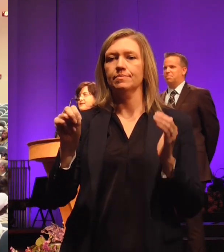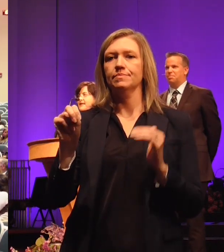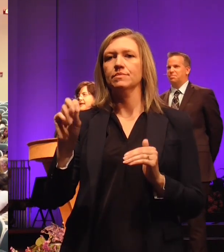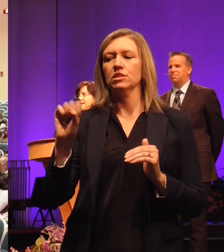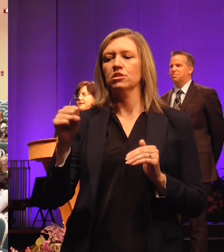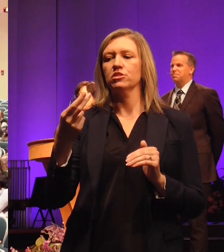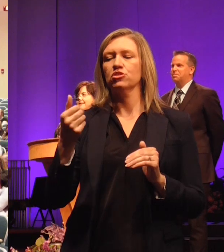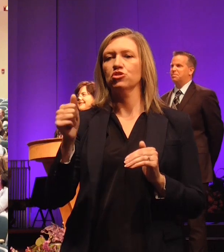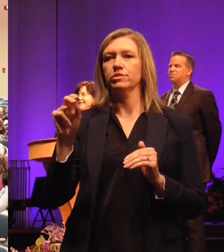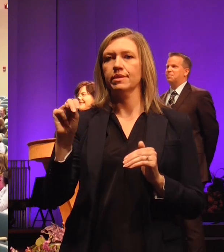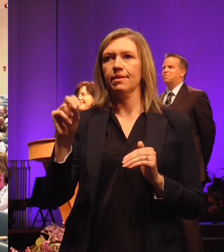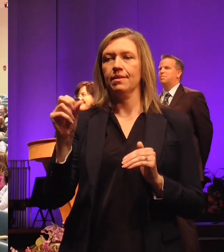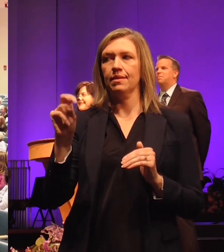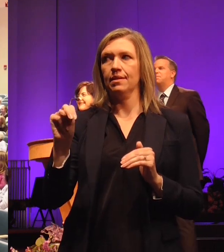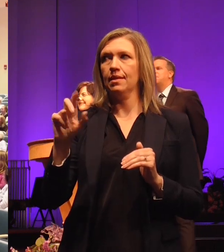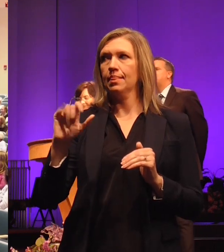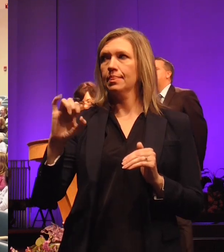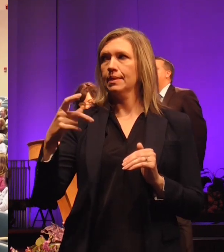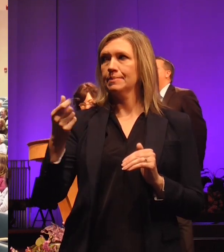Shannon Lipset,